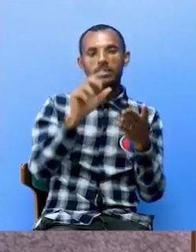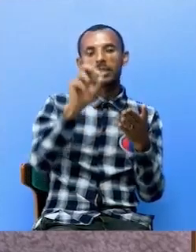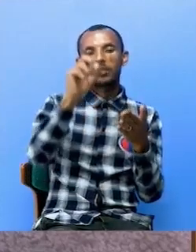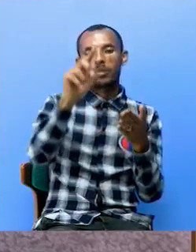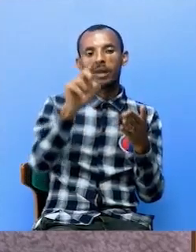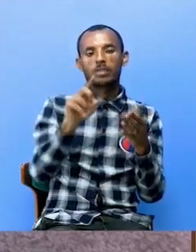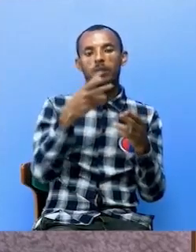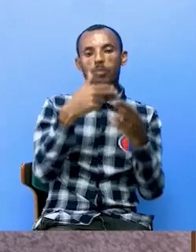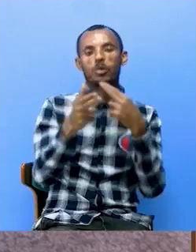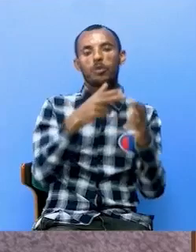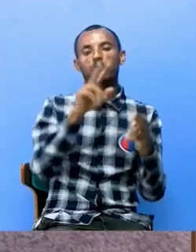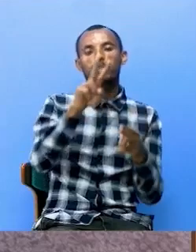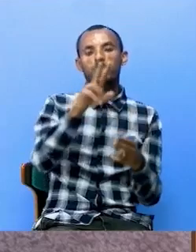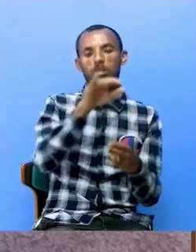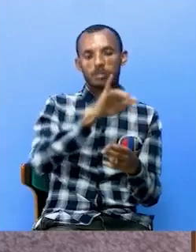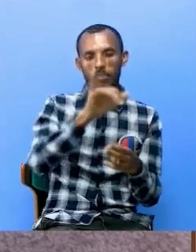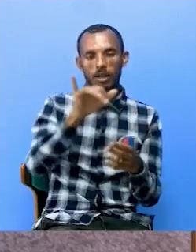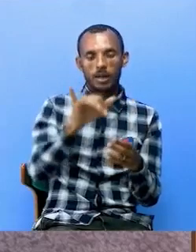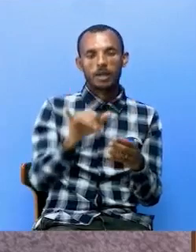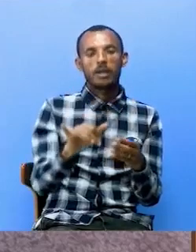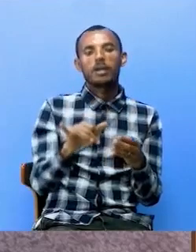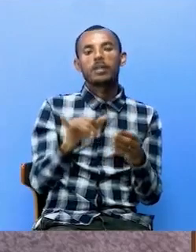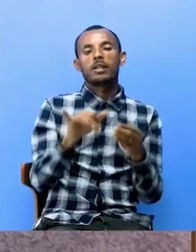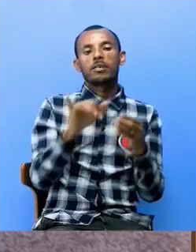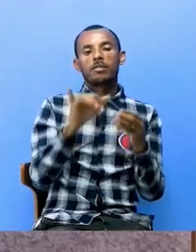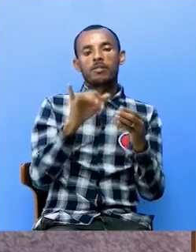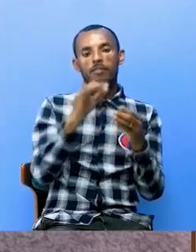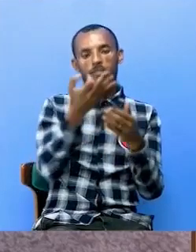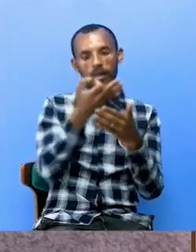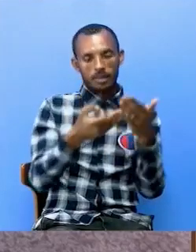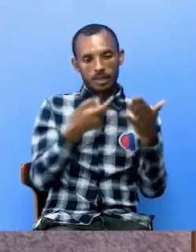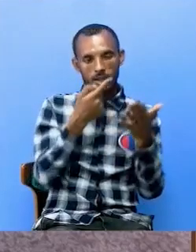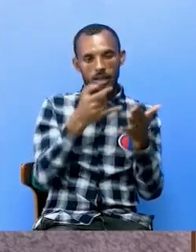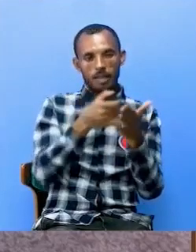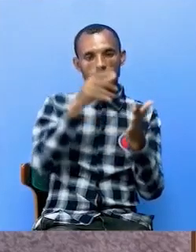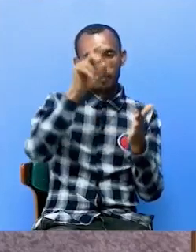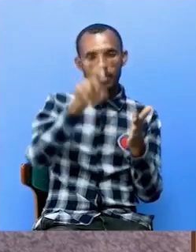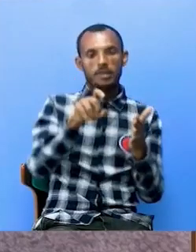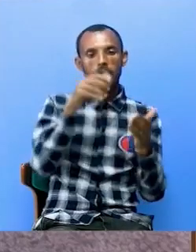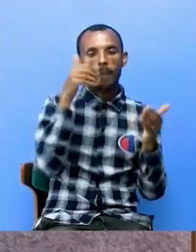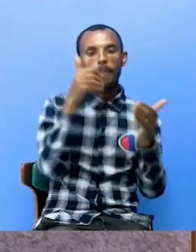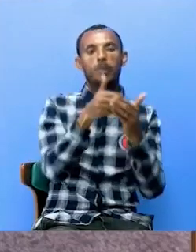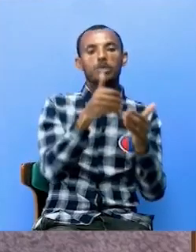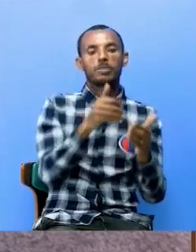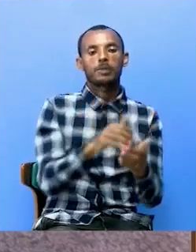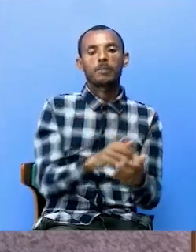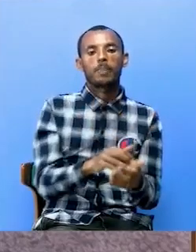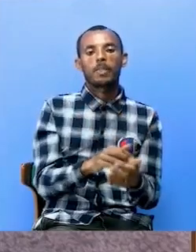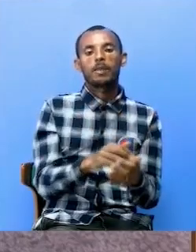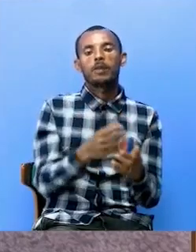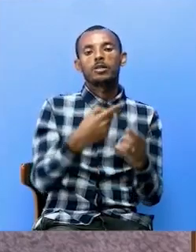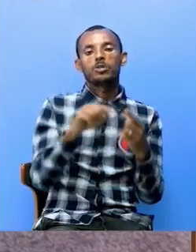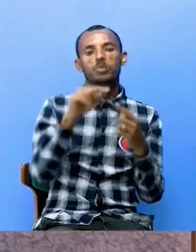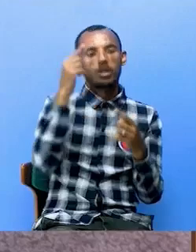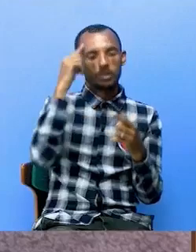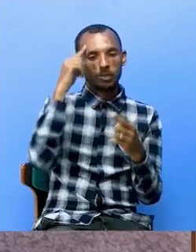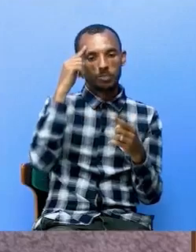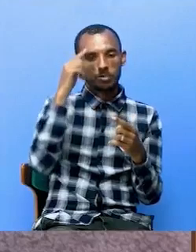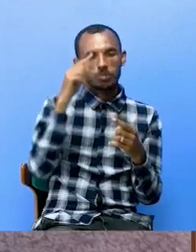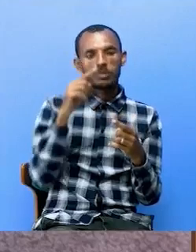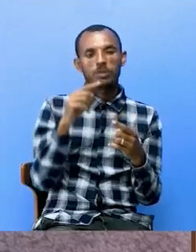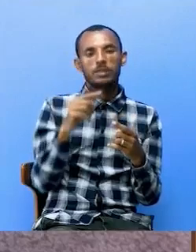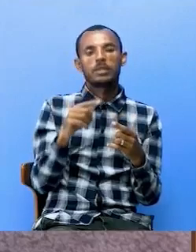as a product of 2 linear factors. So it's a must to approximate or to assume a